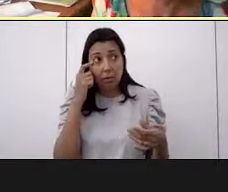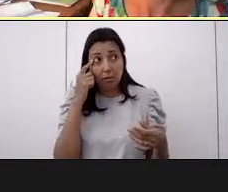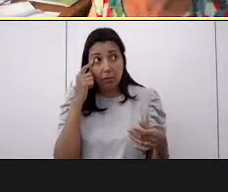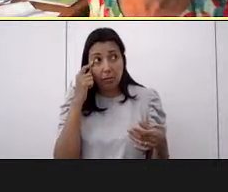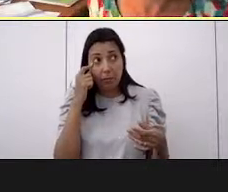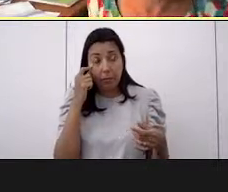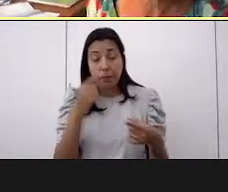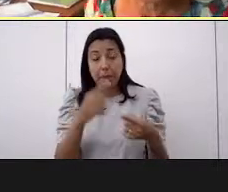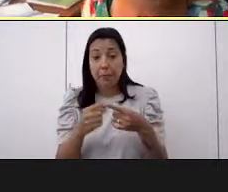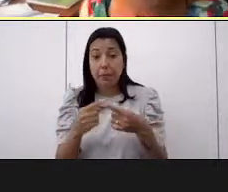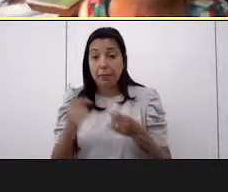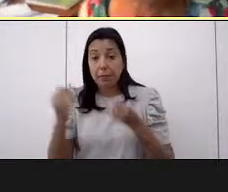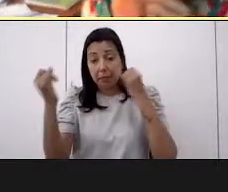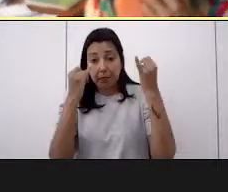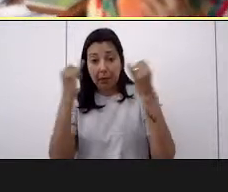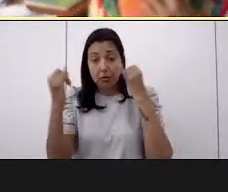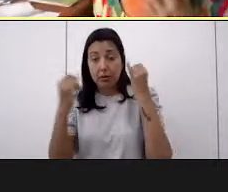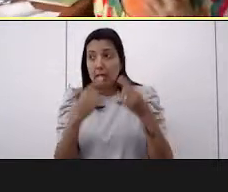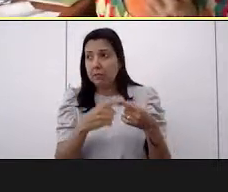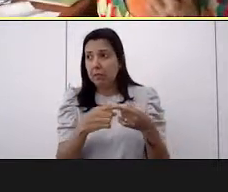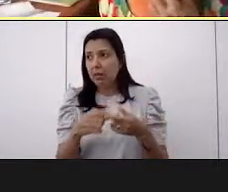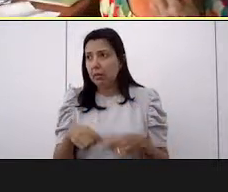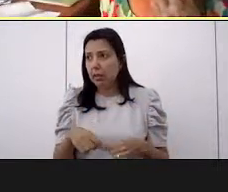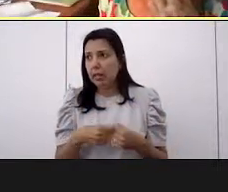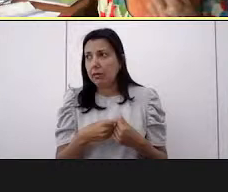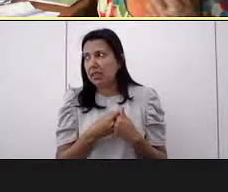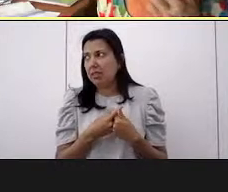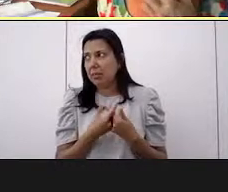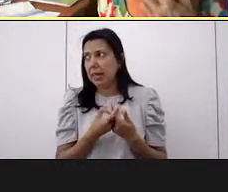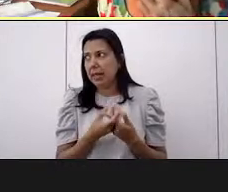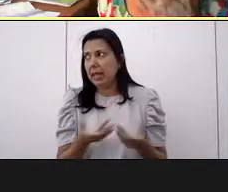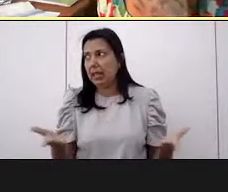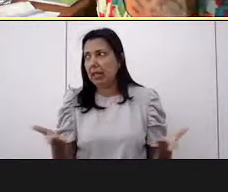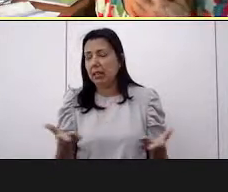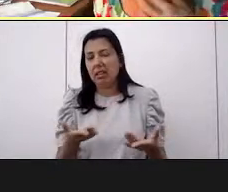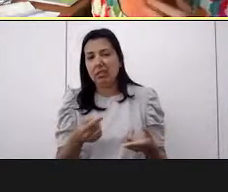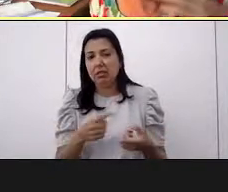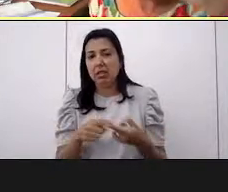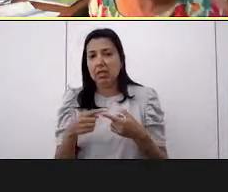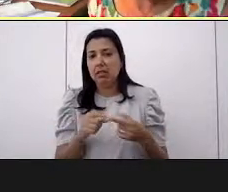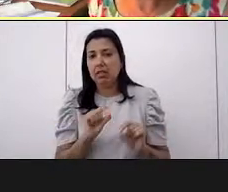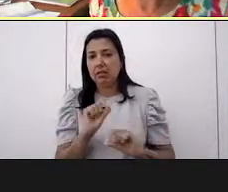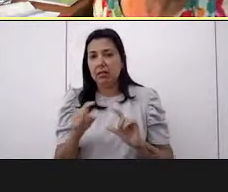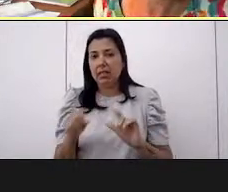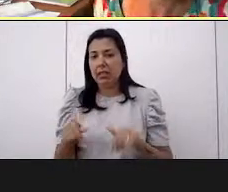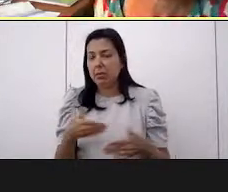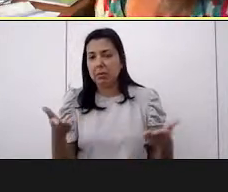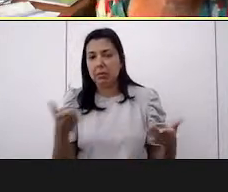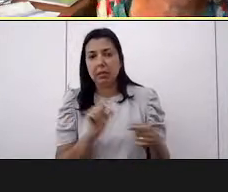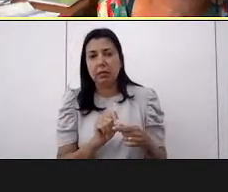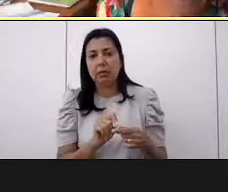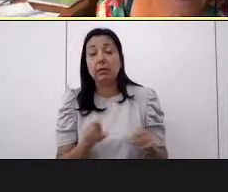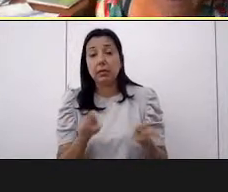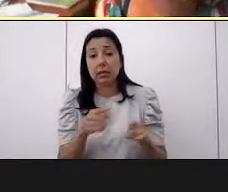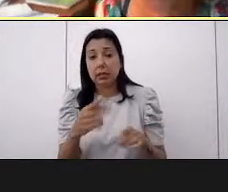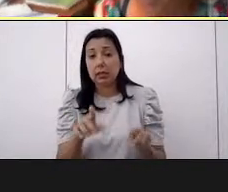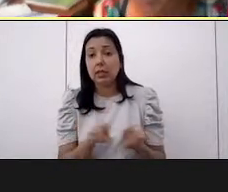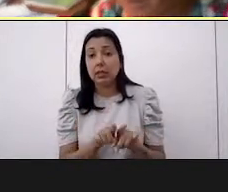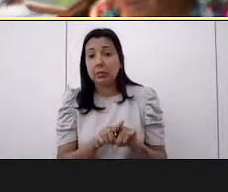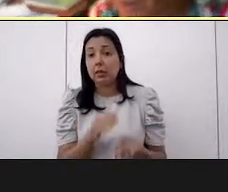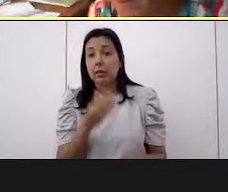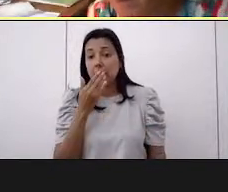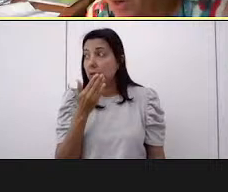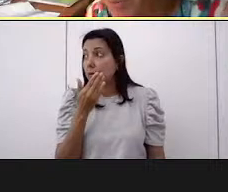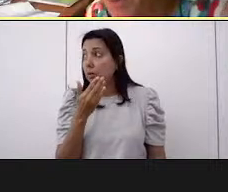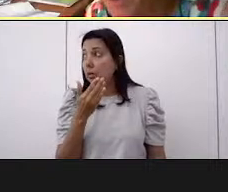policy debate on the public policy forum. And you have also another type of actors, which are the